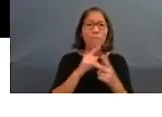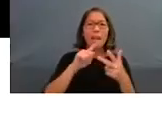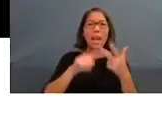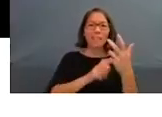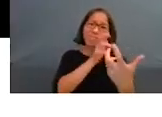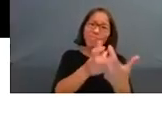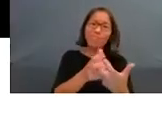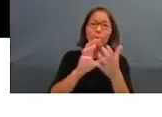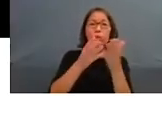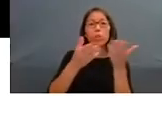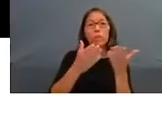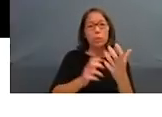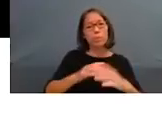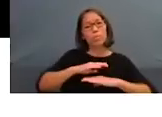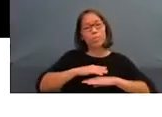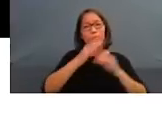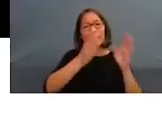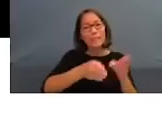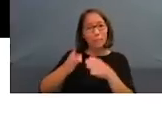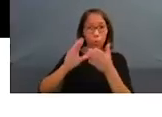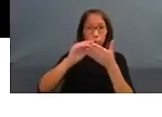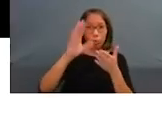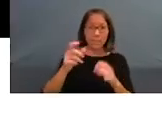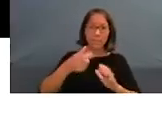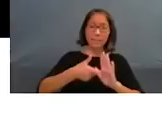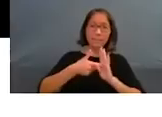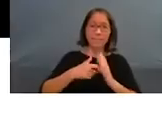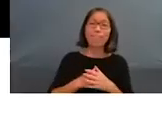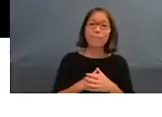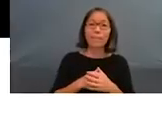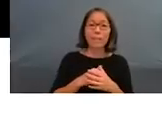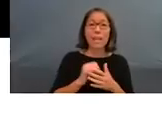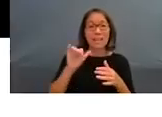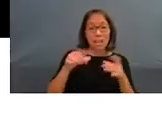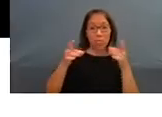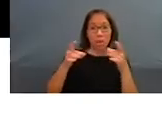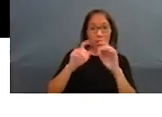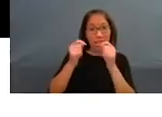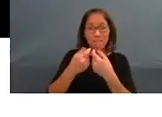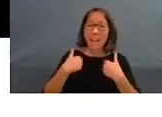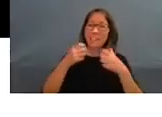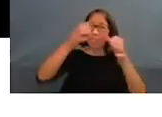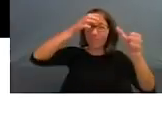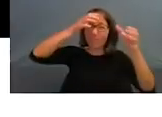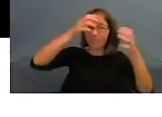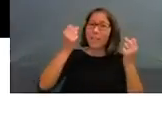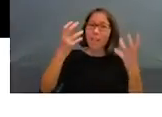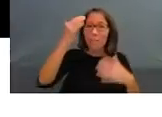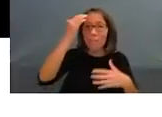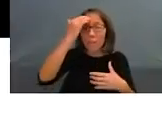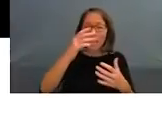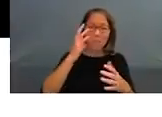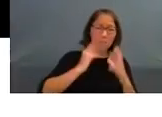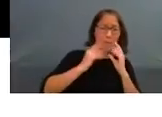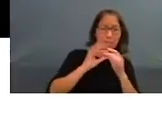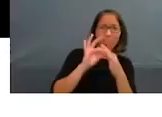services to meet individual student needs. That director team has a lot of knowledge and experience with special education, but